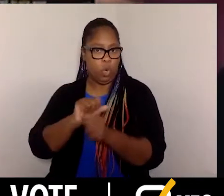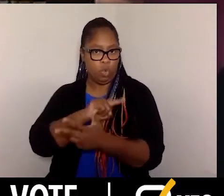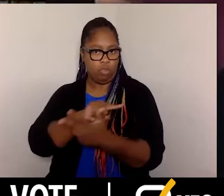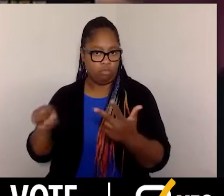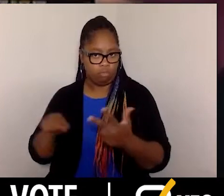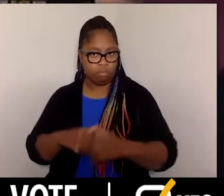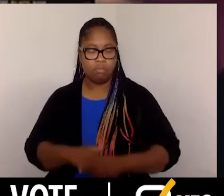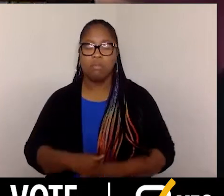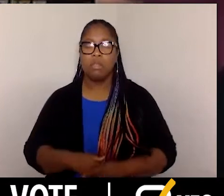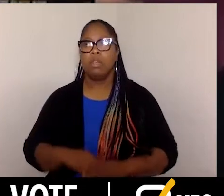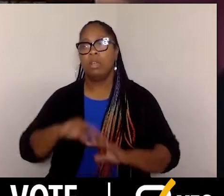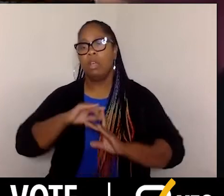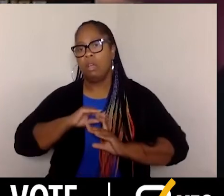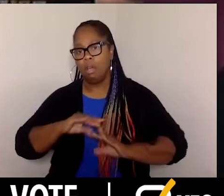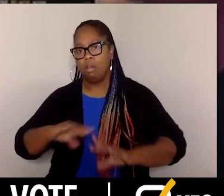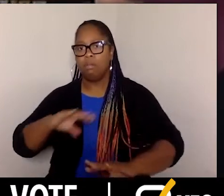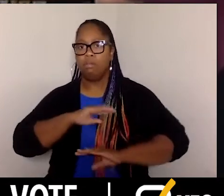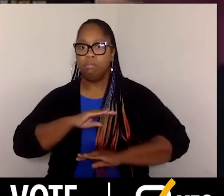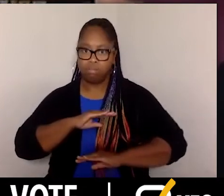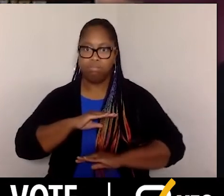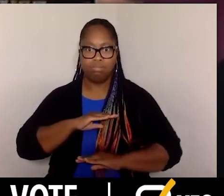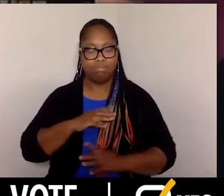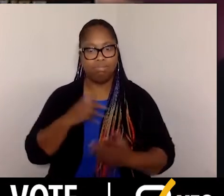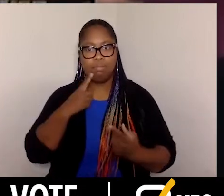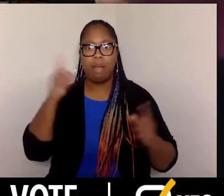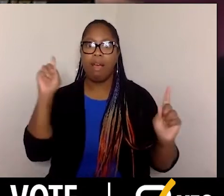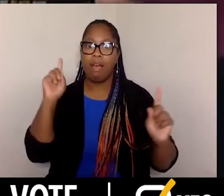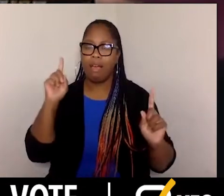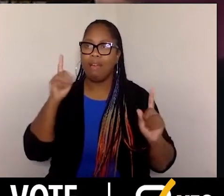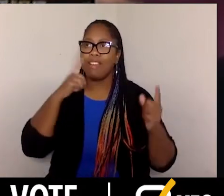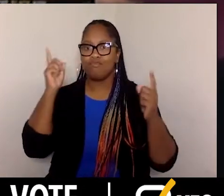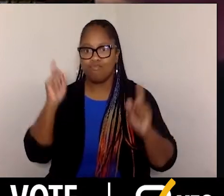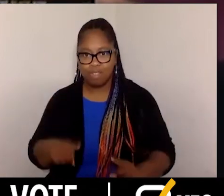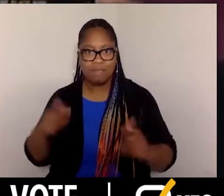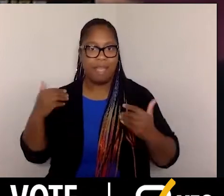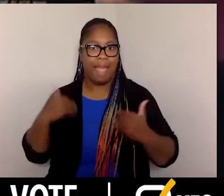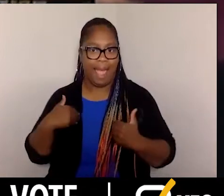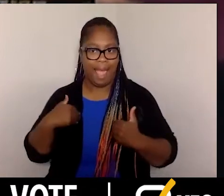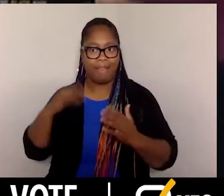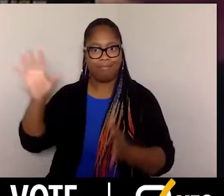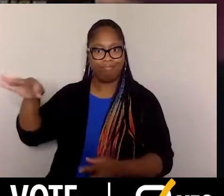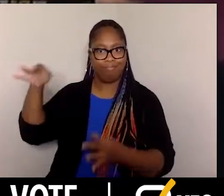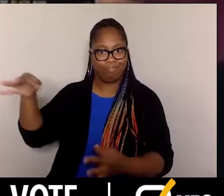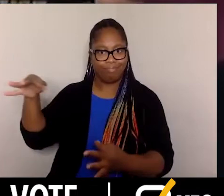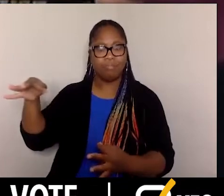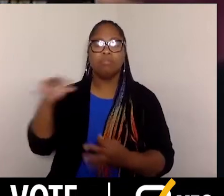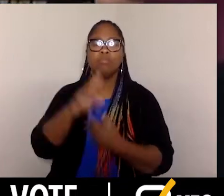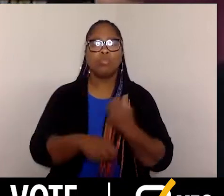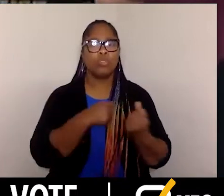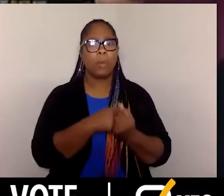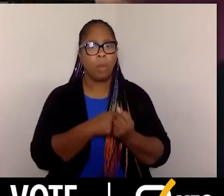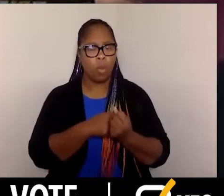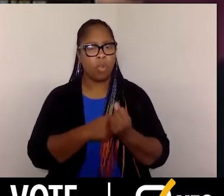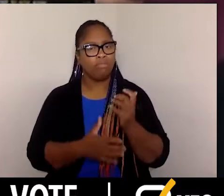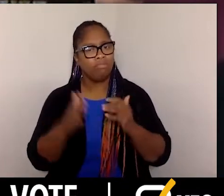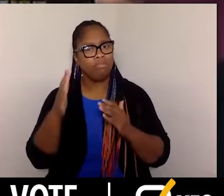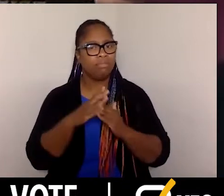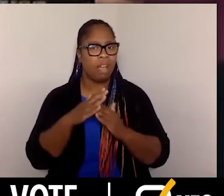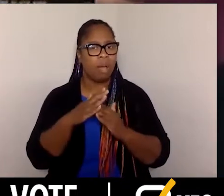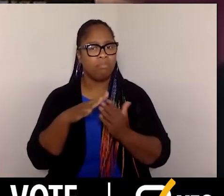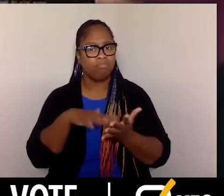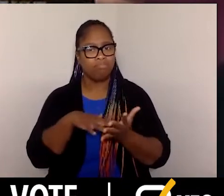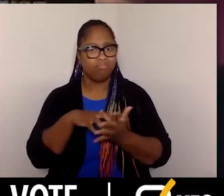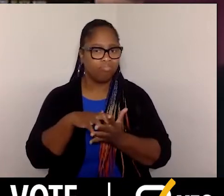that we could reach an agreement that supports our most vulnerable students and follows best practices